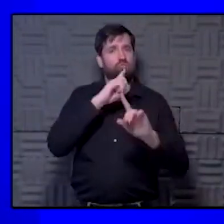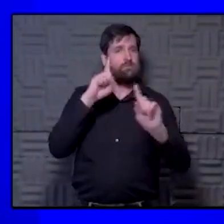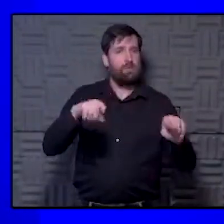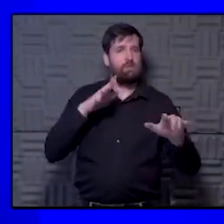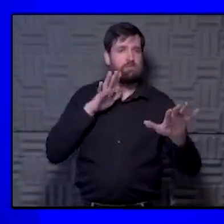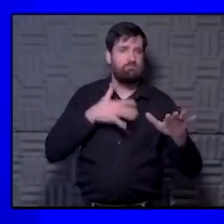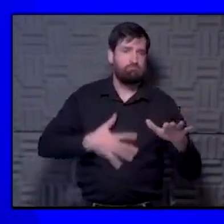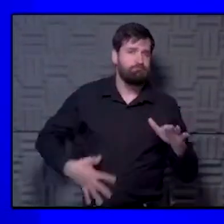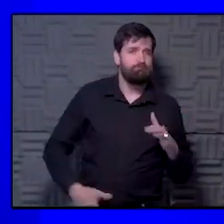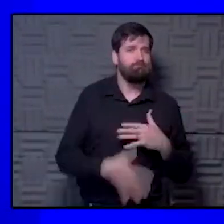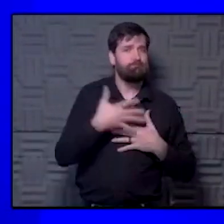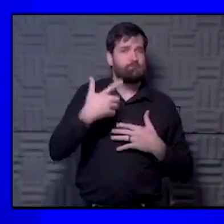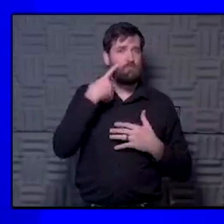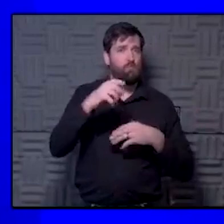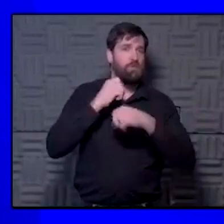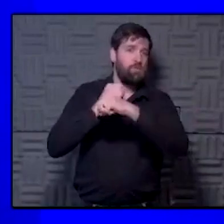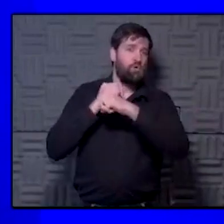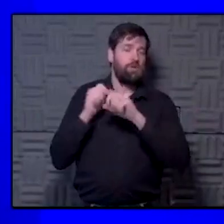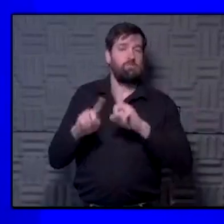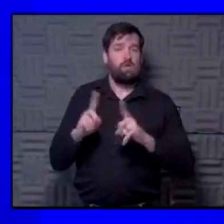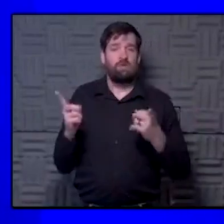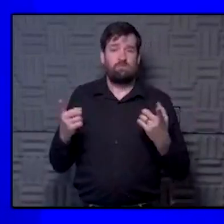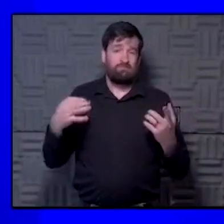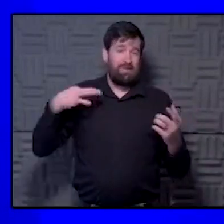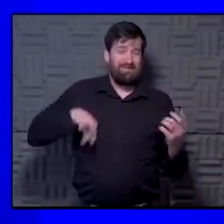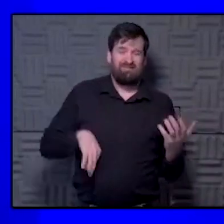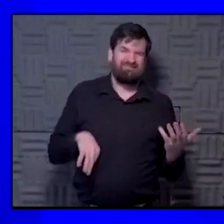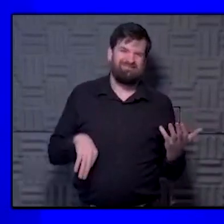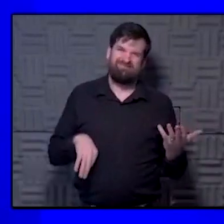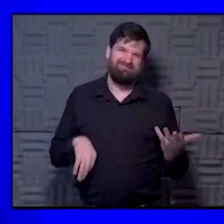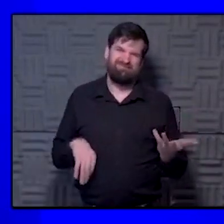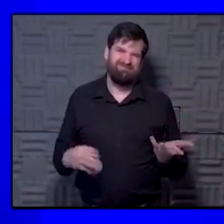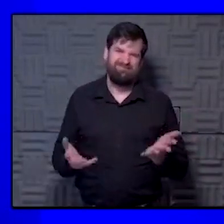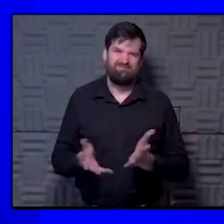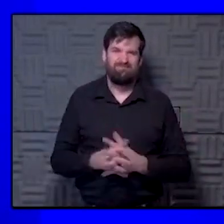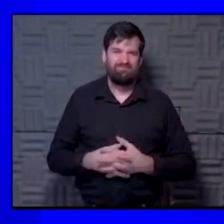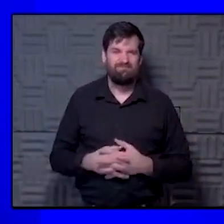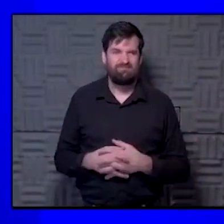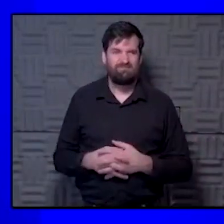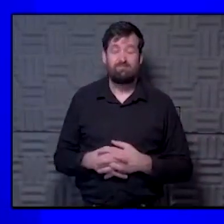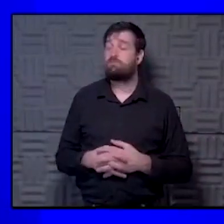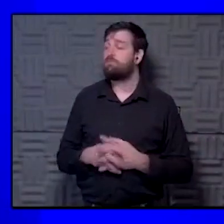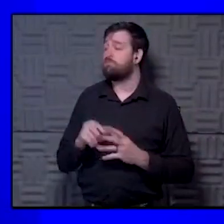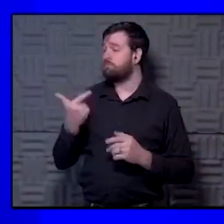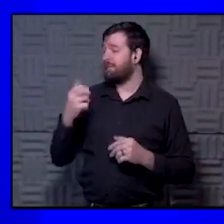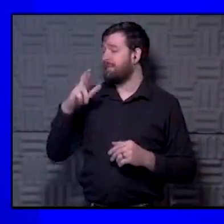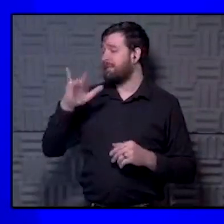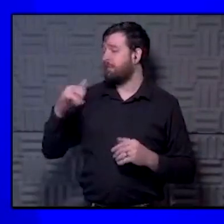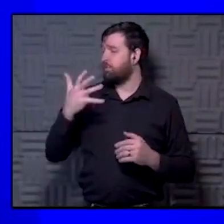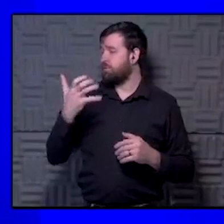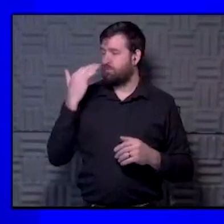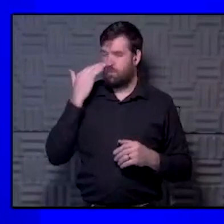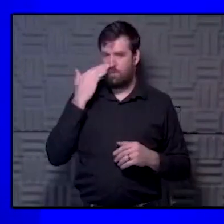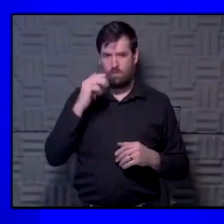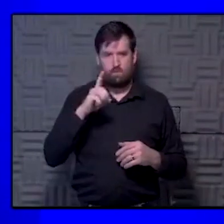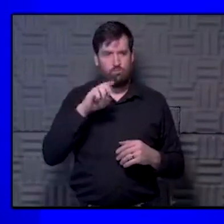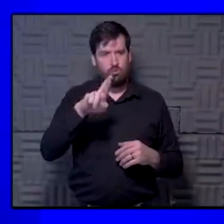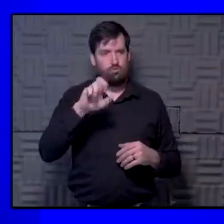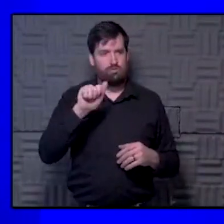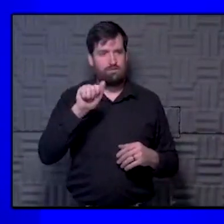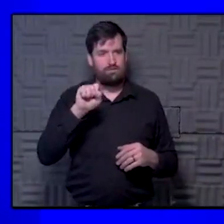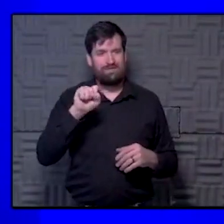in terms of your immunity, but it's probably not necessary. All right. Gary wants to know, Dr. Satterwhite, he